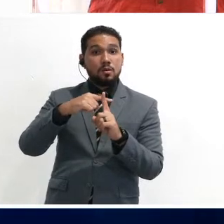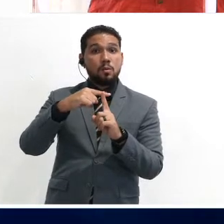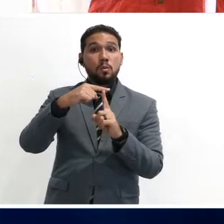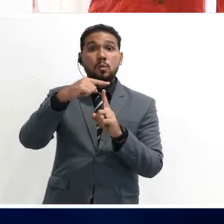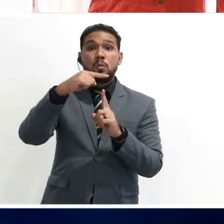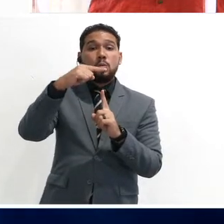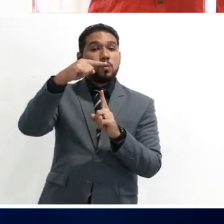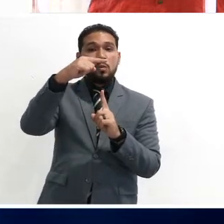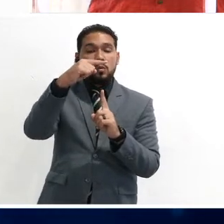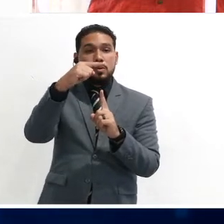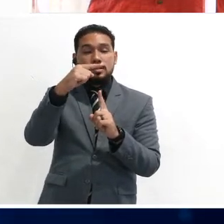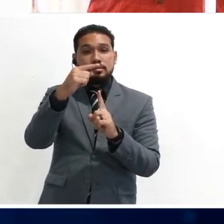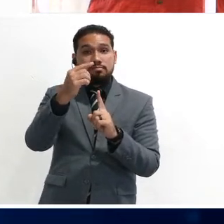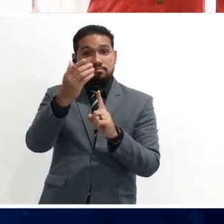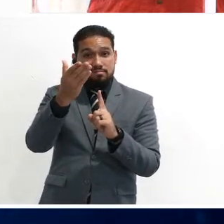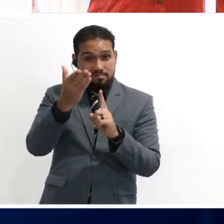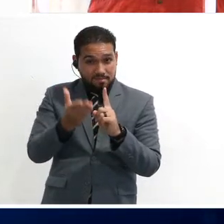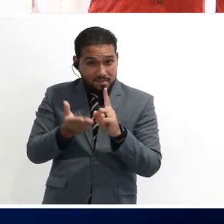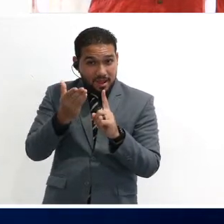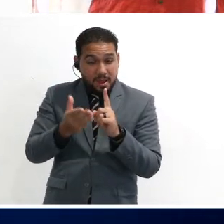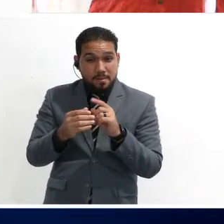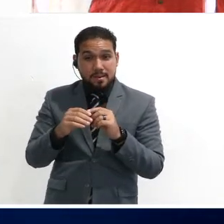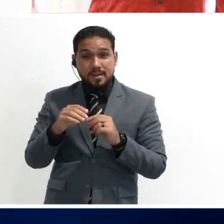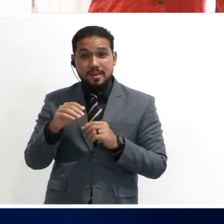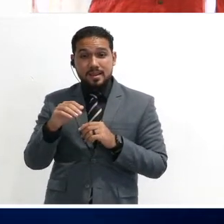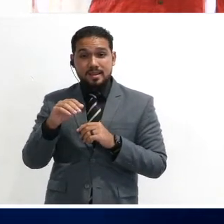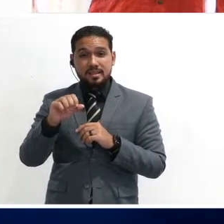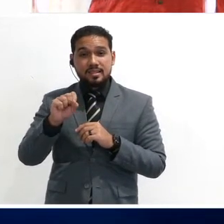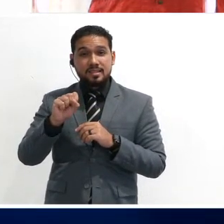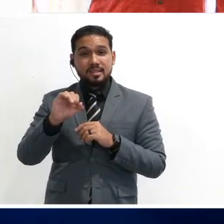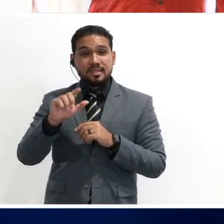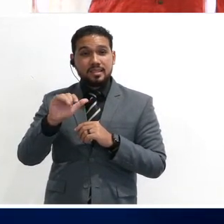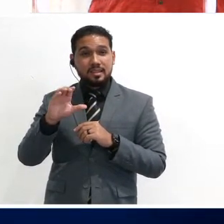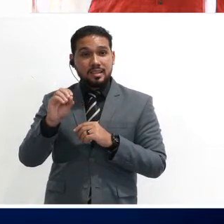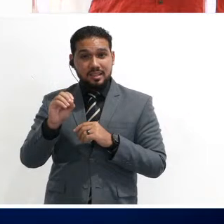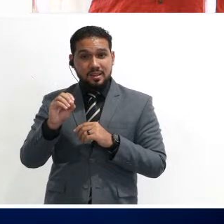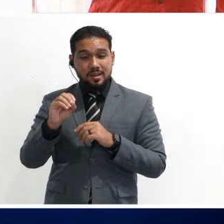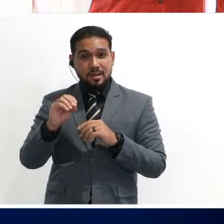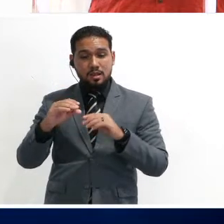or any interconnection between the silicon and that substrate.